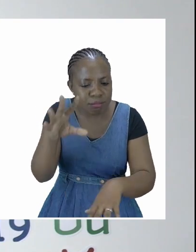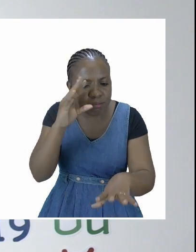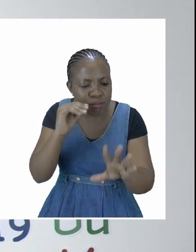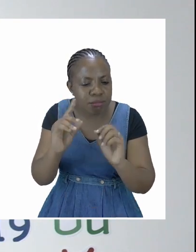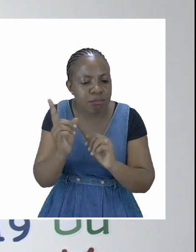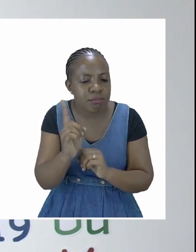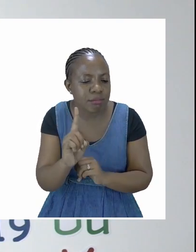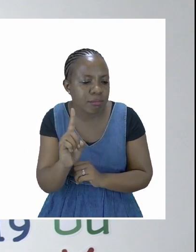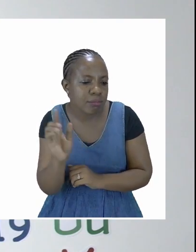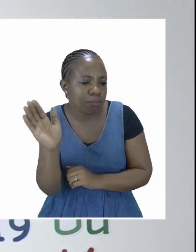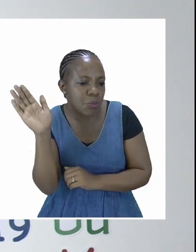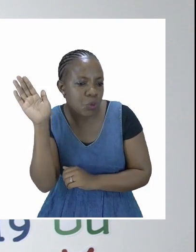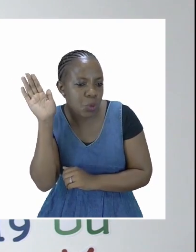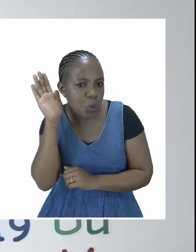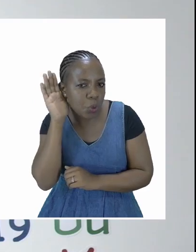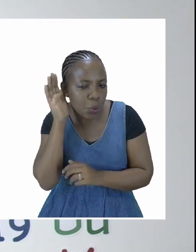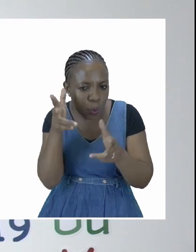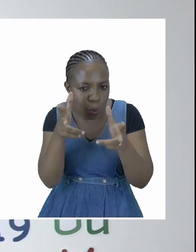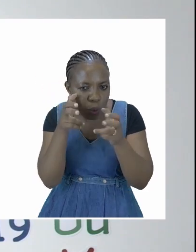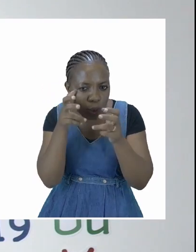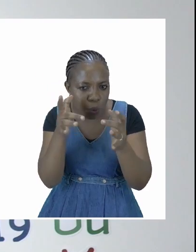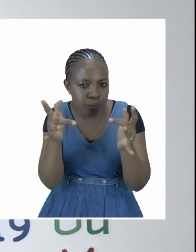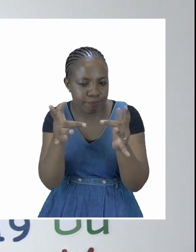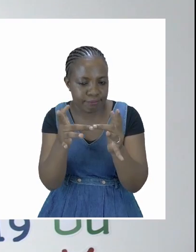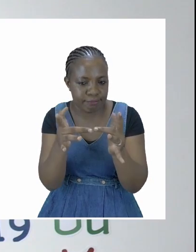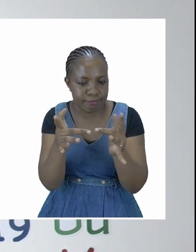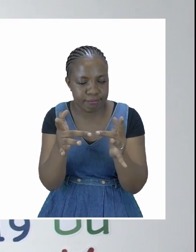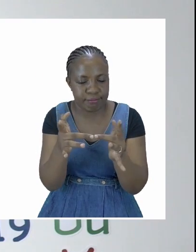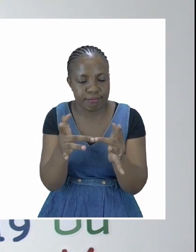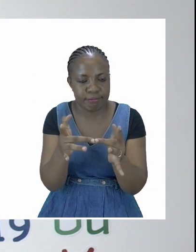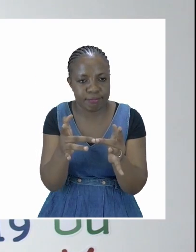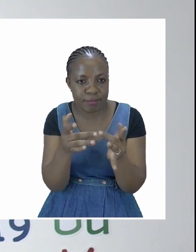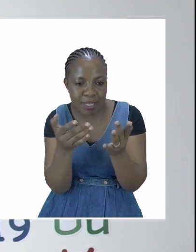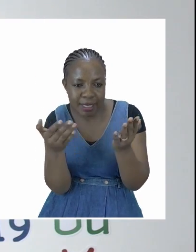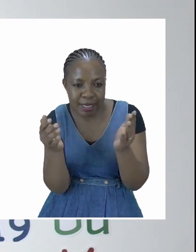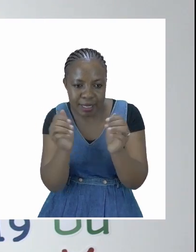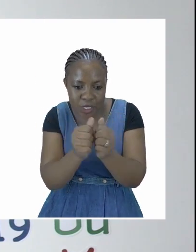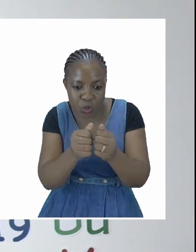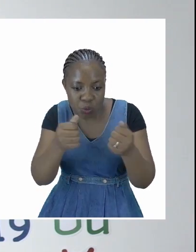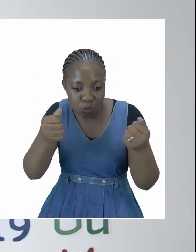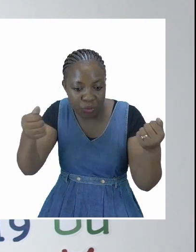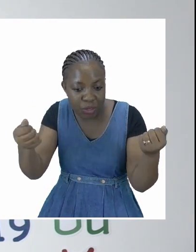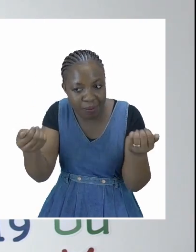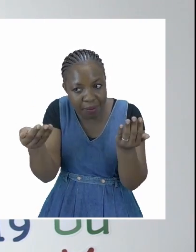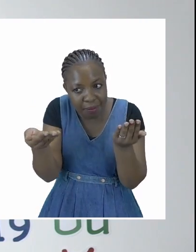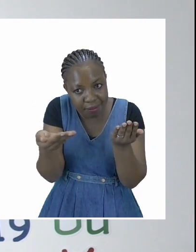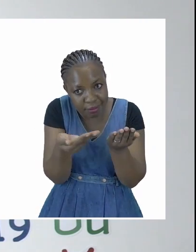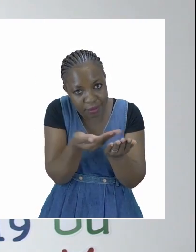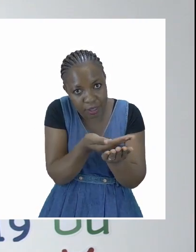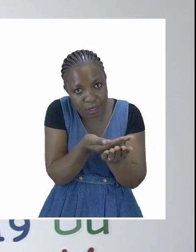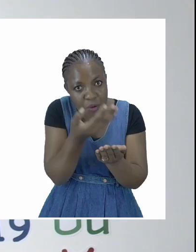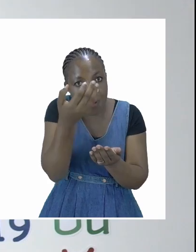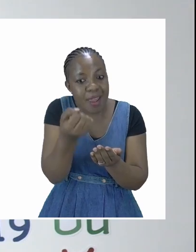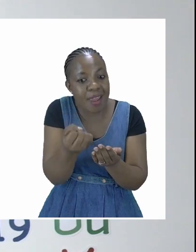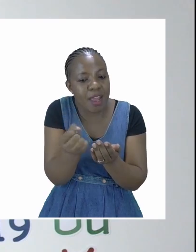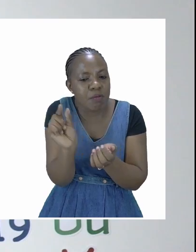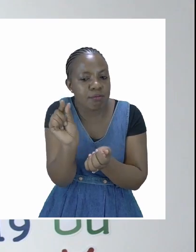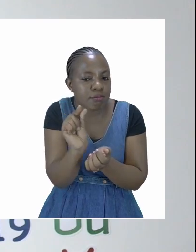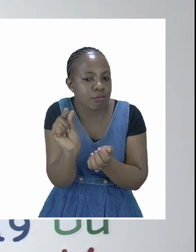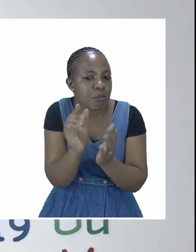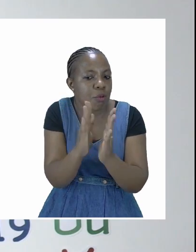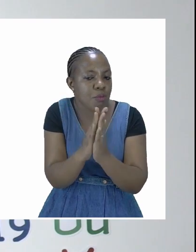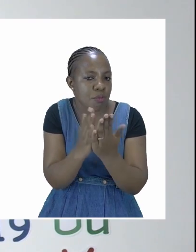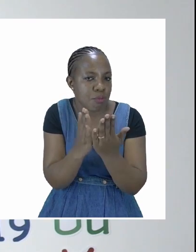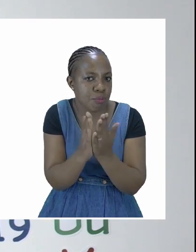or watching online. Inside the newspapers, there is an insert of the lesson